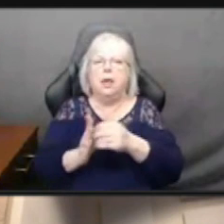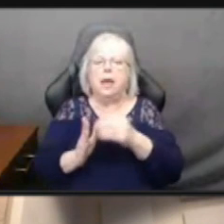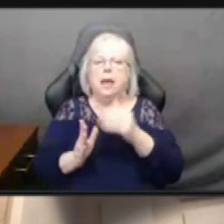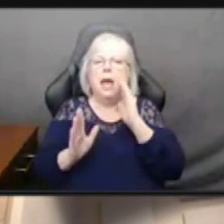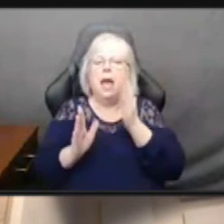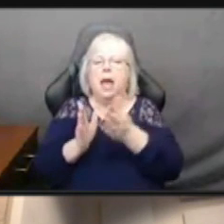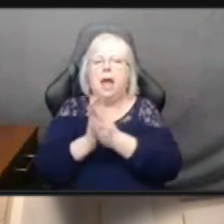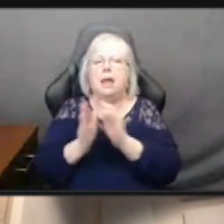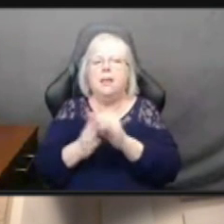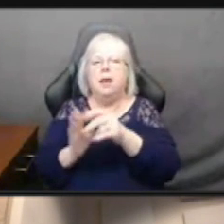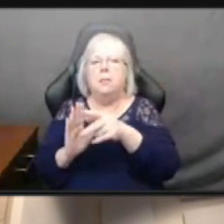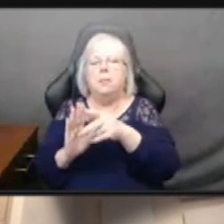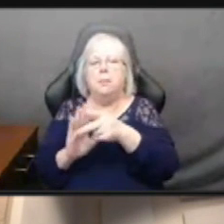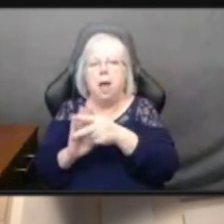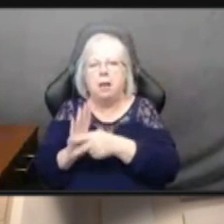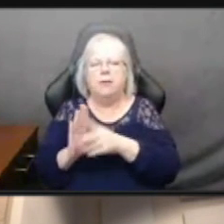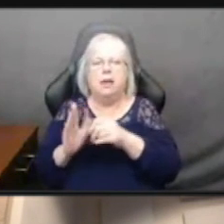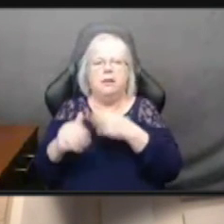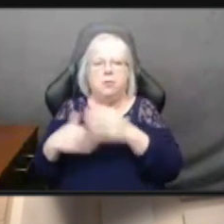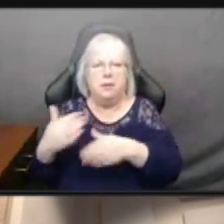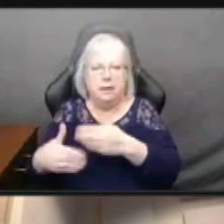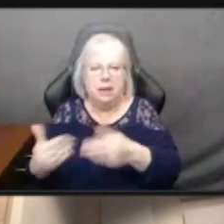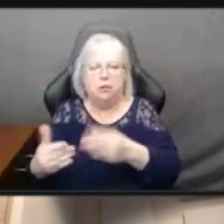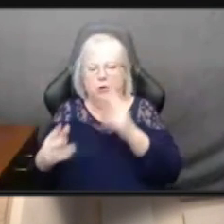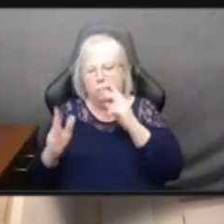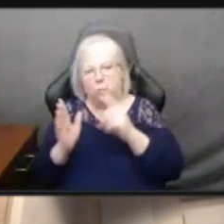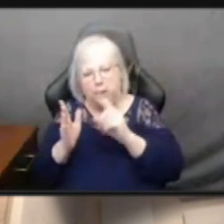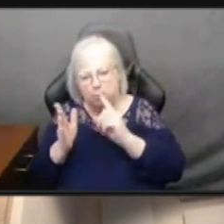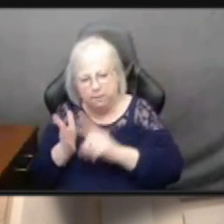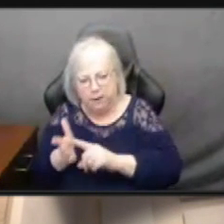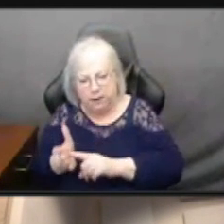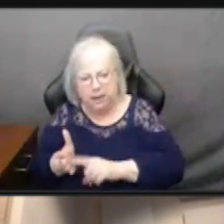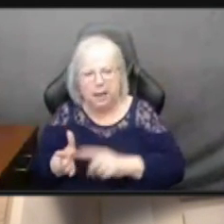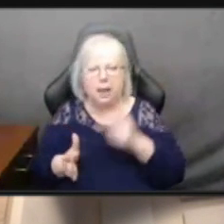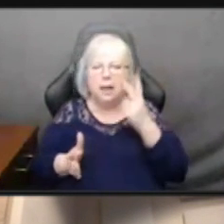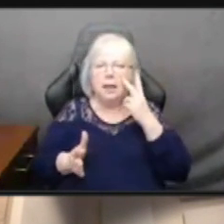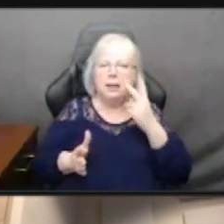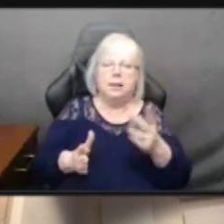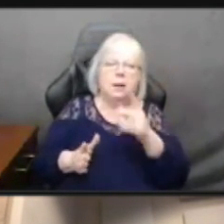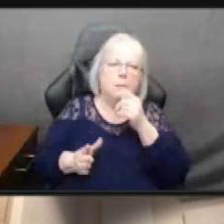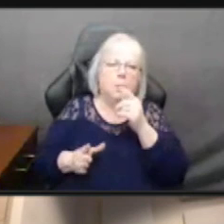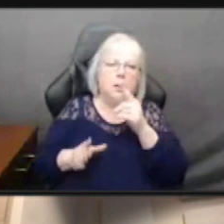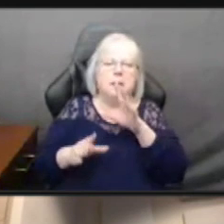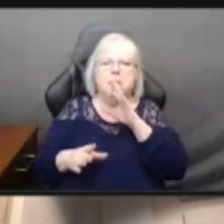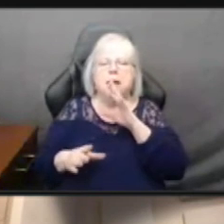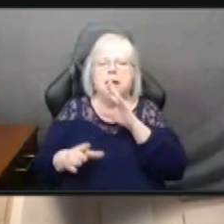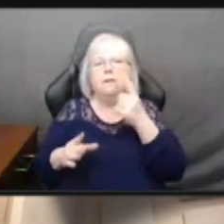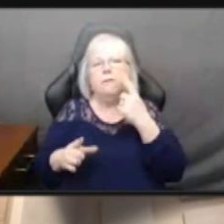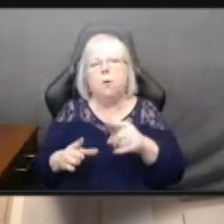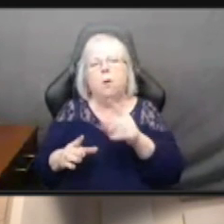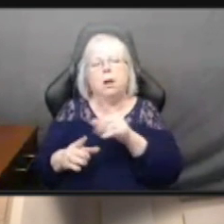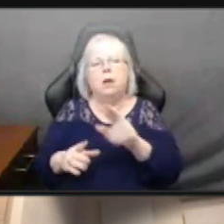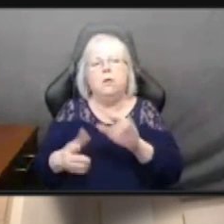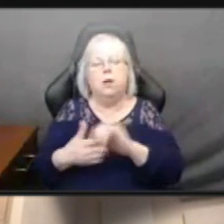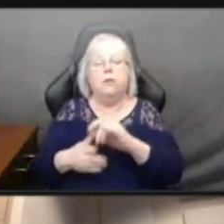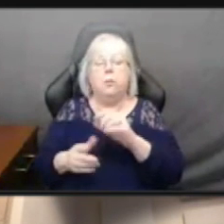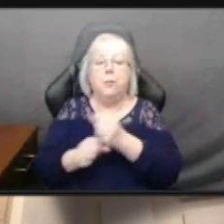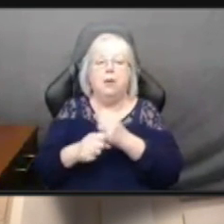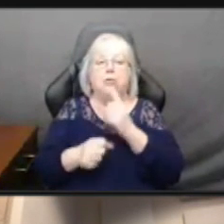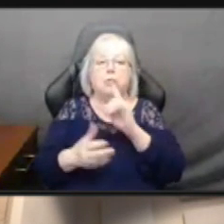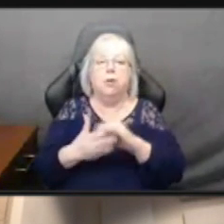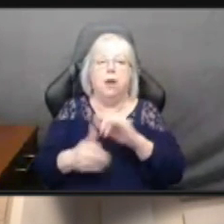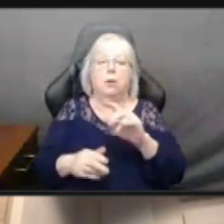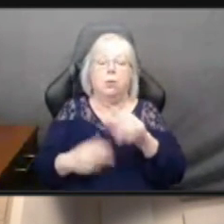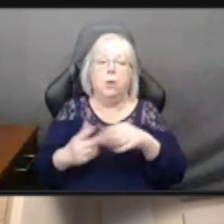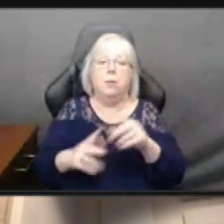and procedures and the people who are speaking with citizens and residents of the city of Little Rock and ensure that when people call, we can get the information that